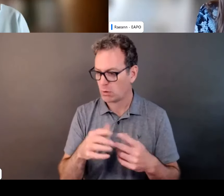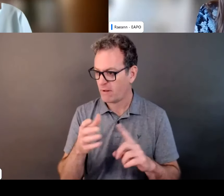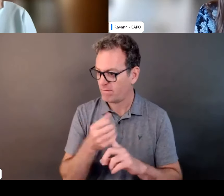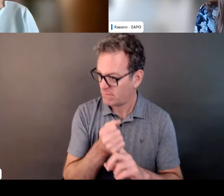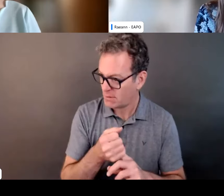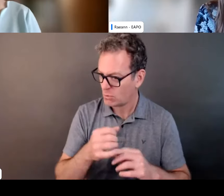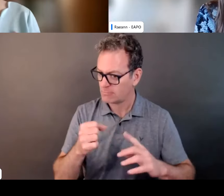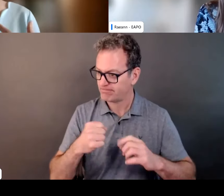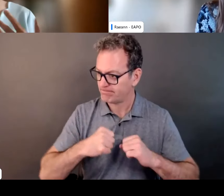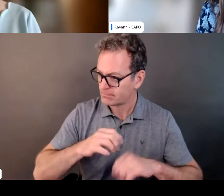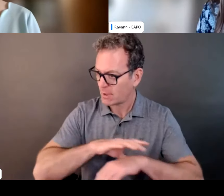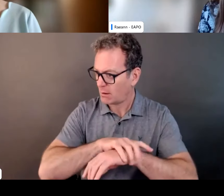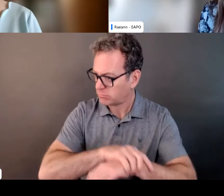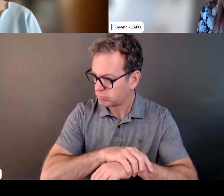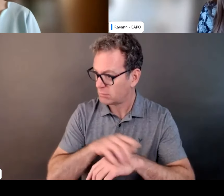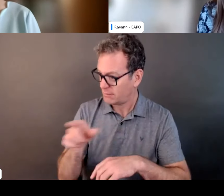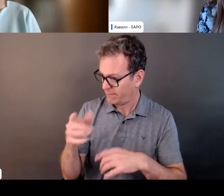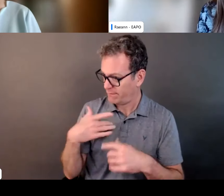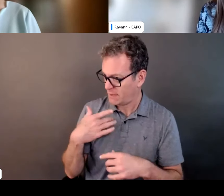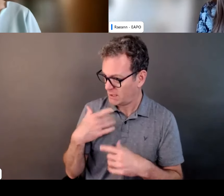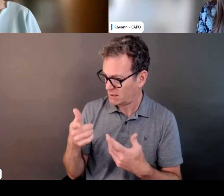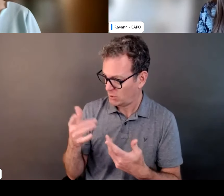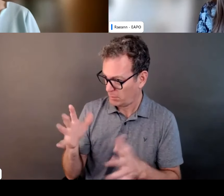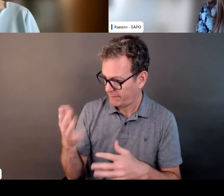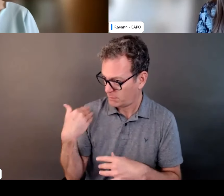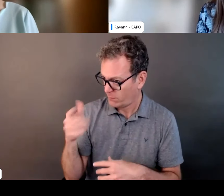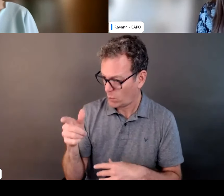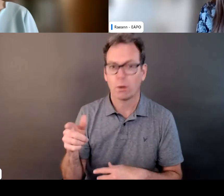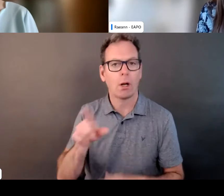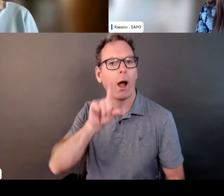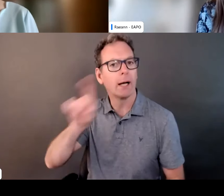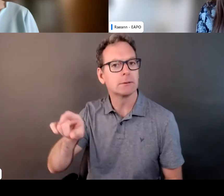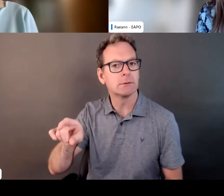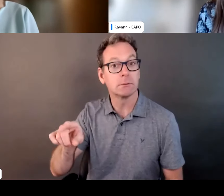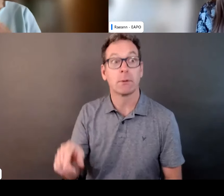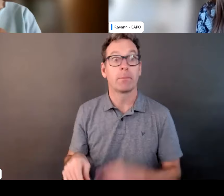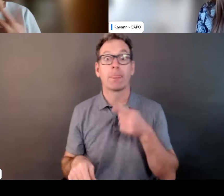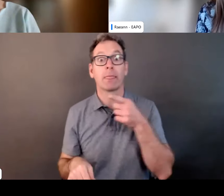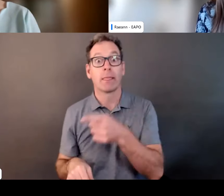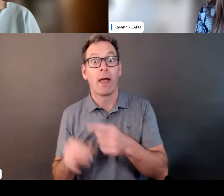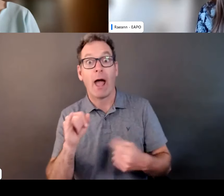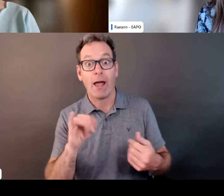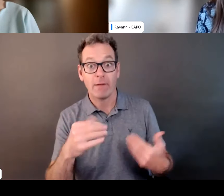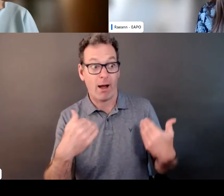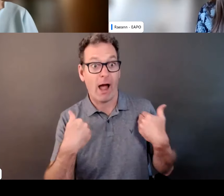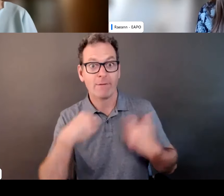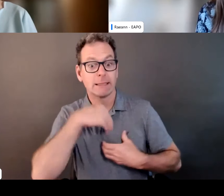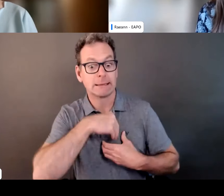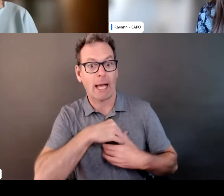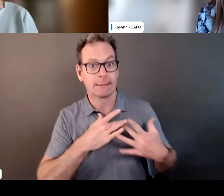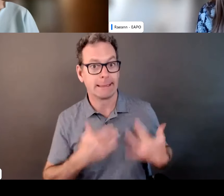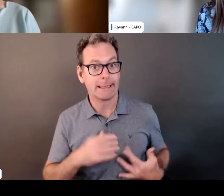the majority, if people know that you really care, they're willing to tell you. Now, again, I have mandated